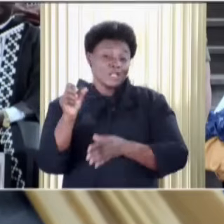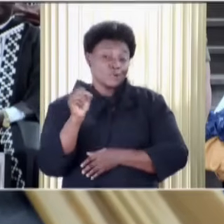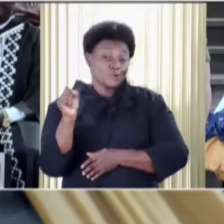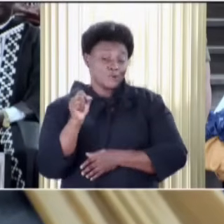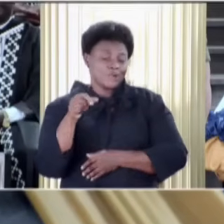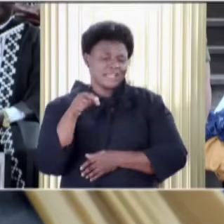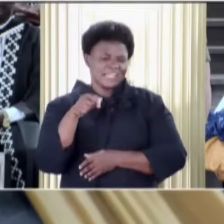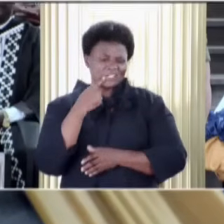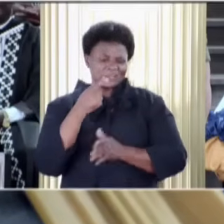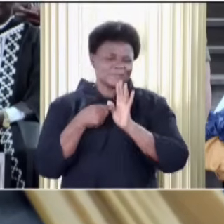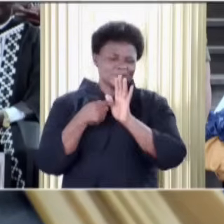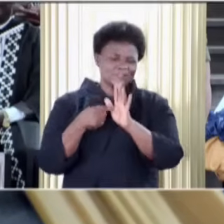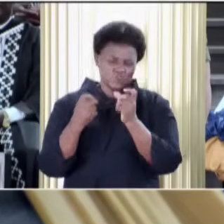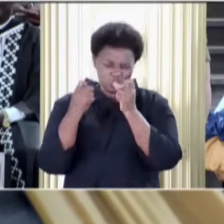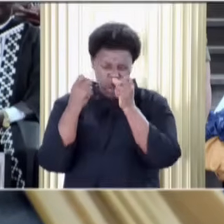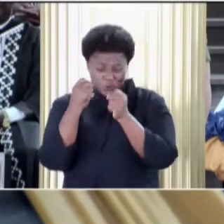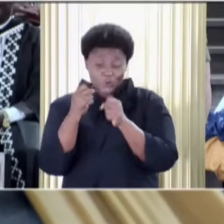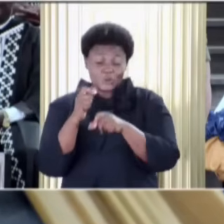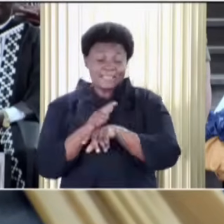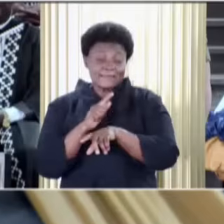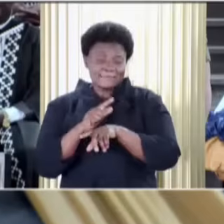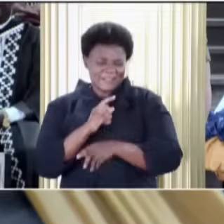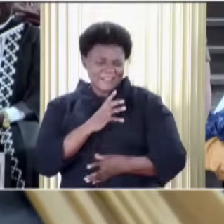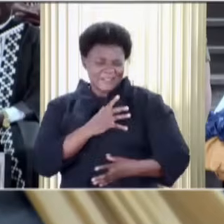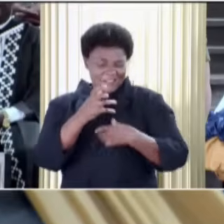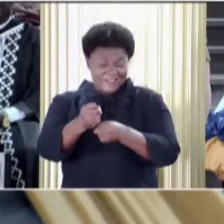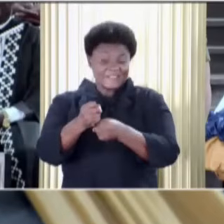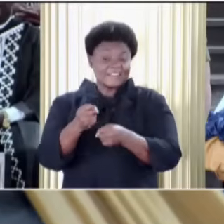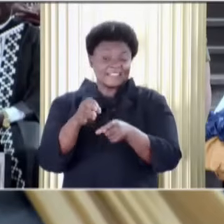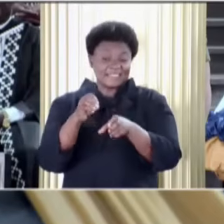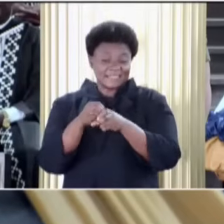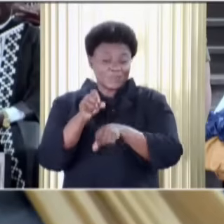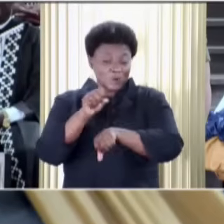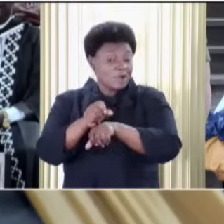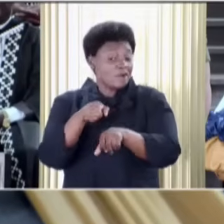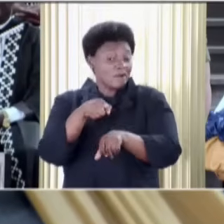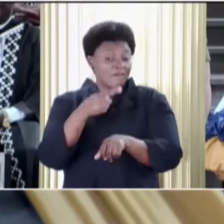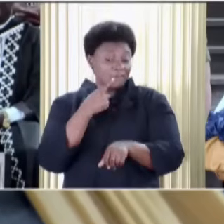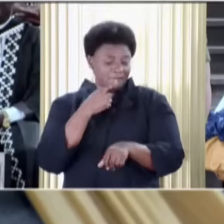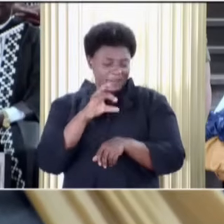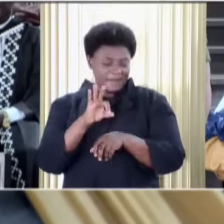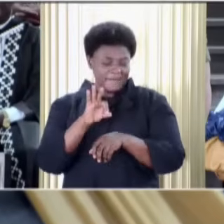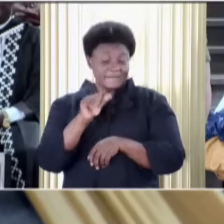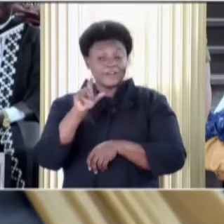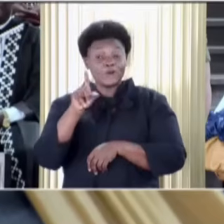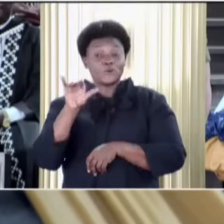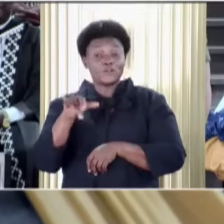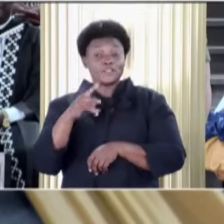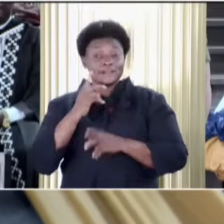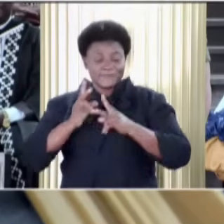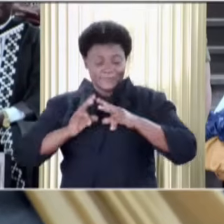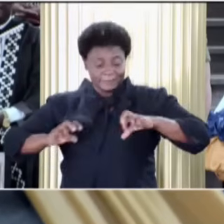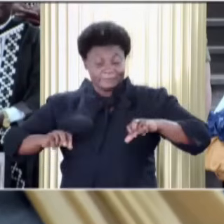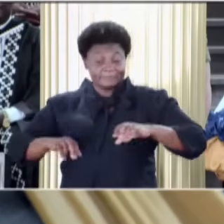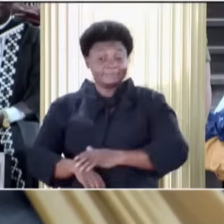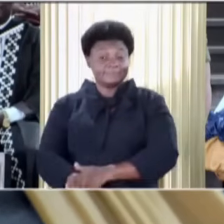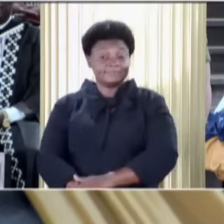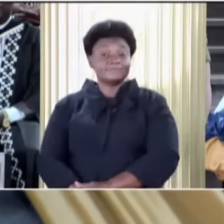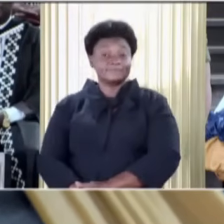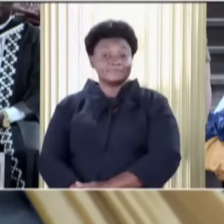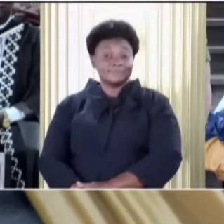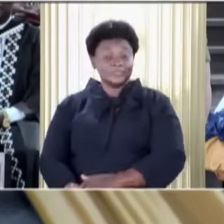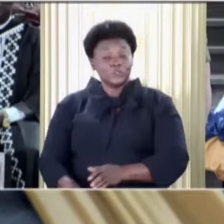demonstrating strong global confidence in the work of our faculty and researchers. The UG